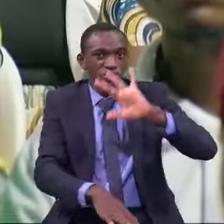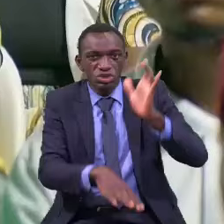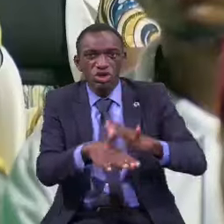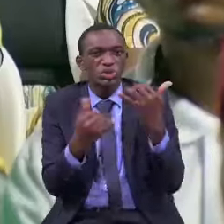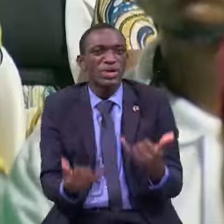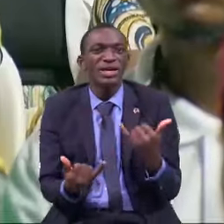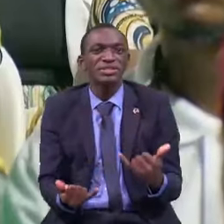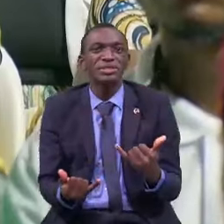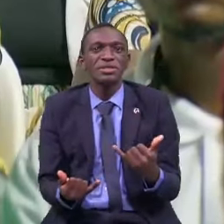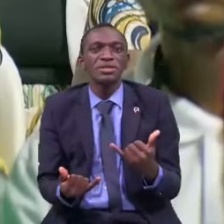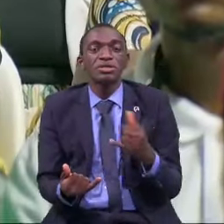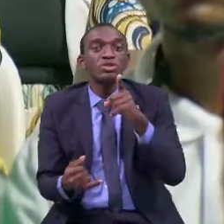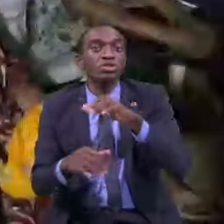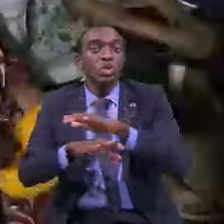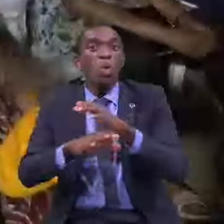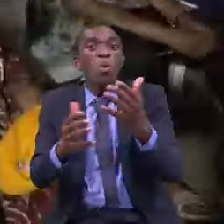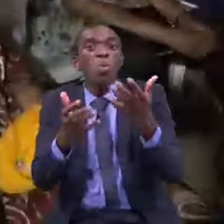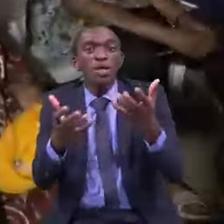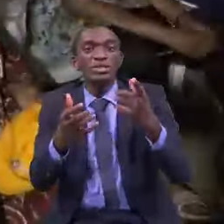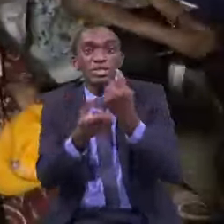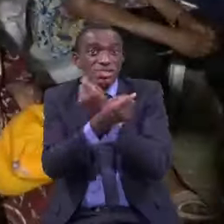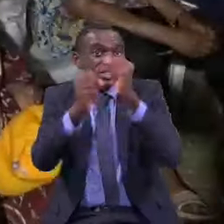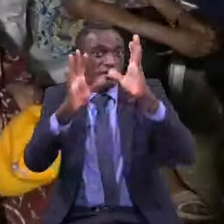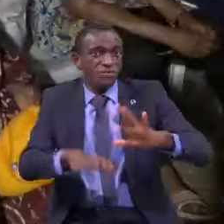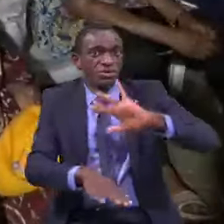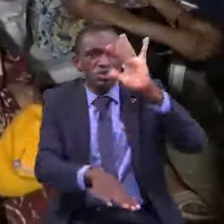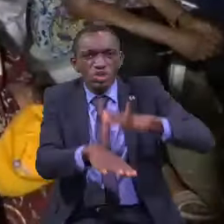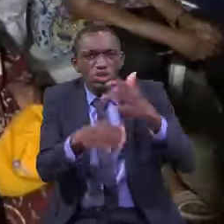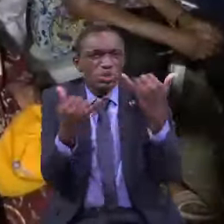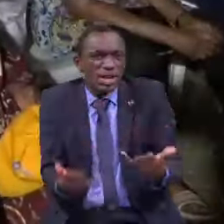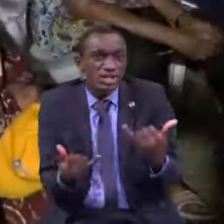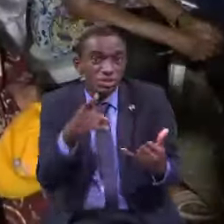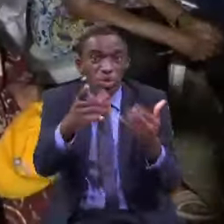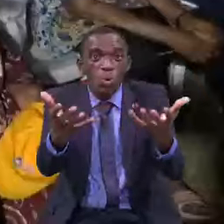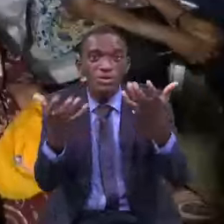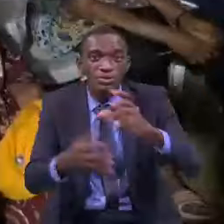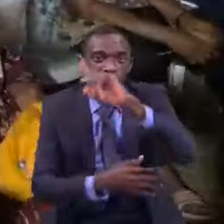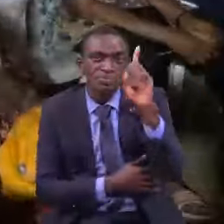I said you want the Savior's touch tonight, don't you?